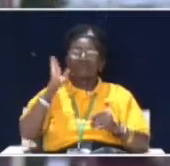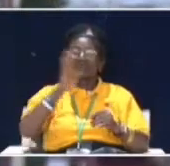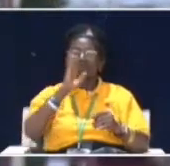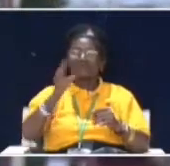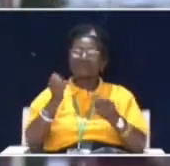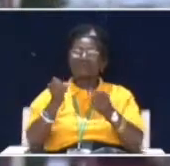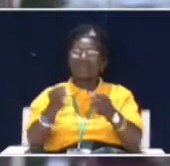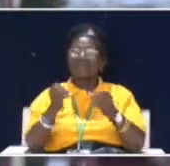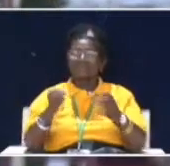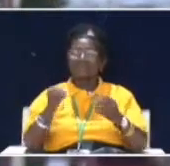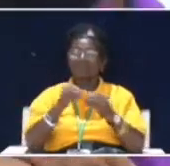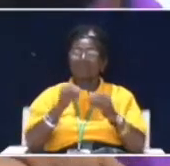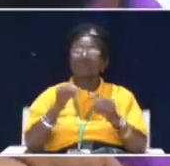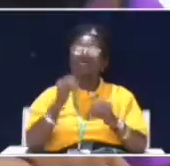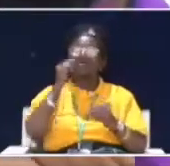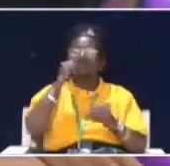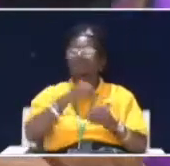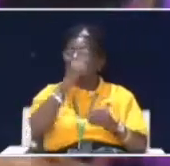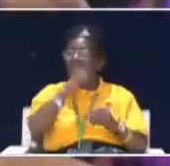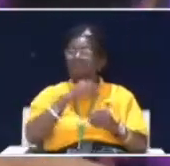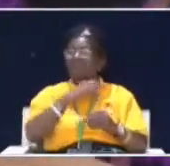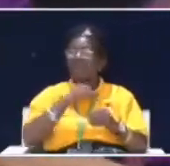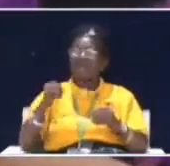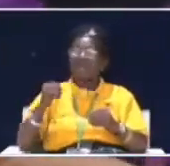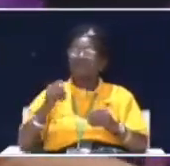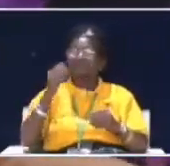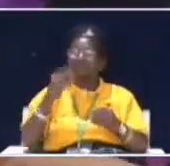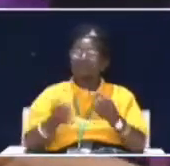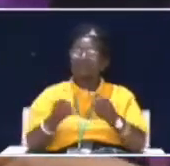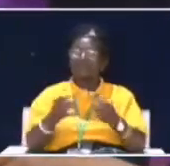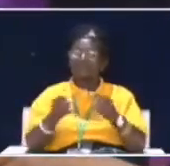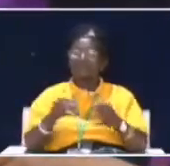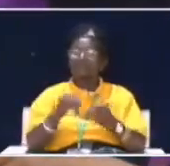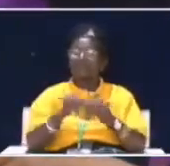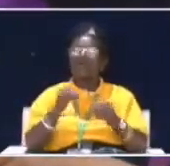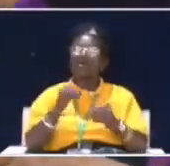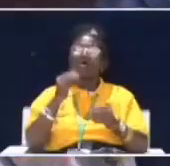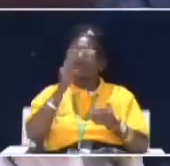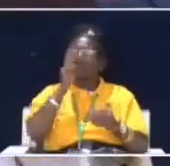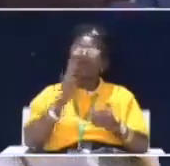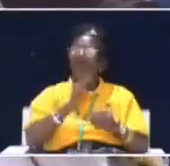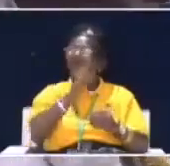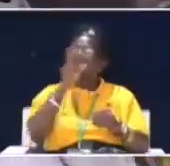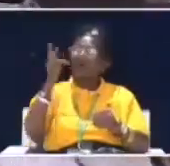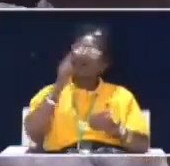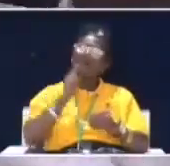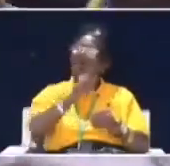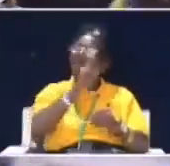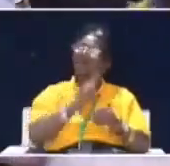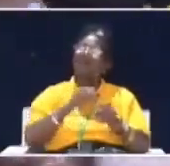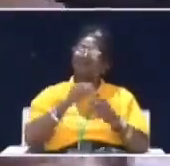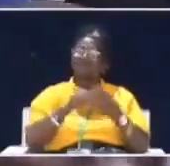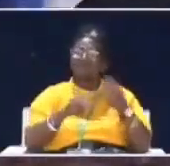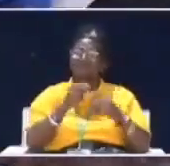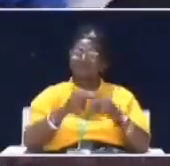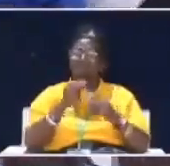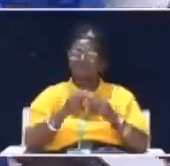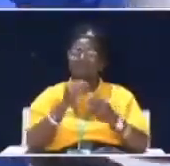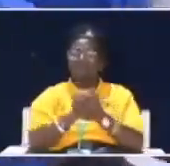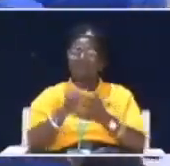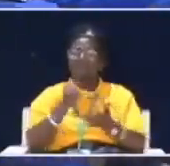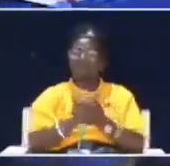more twins and many more triplets. A o ri opolopo ibeji ati awon ibeta na si. It